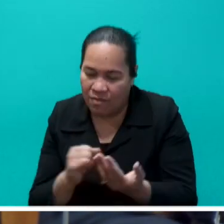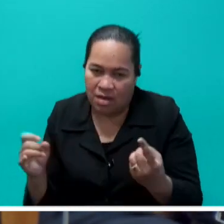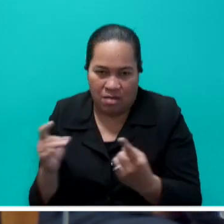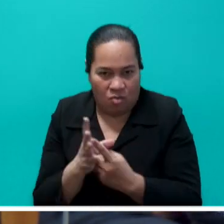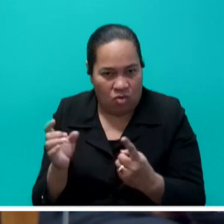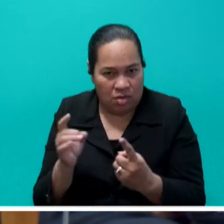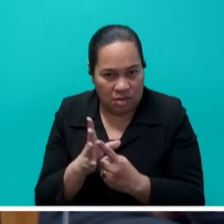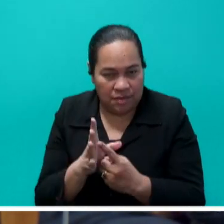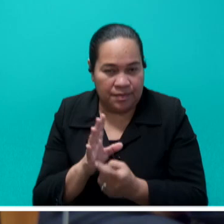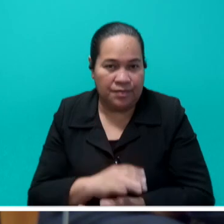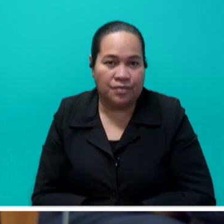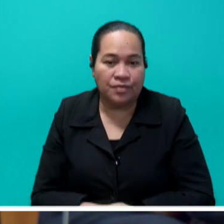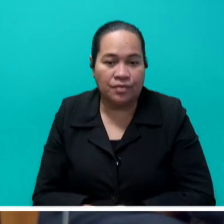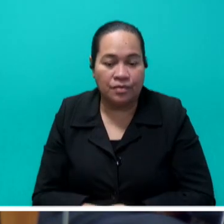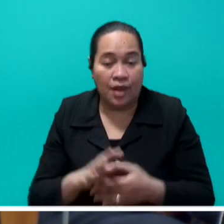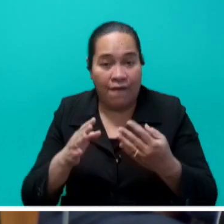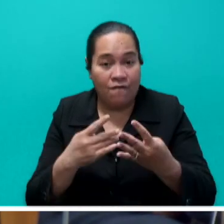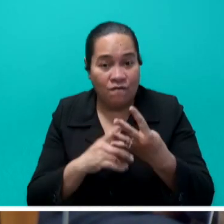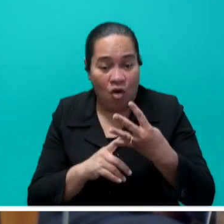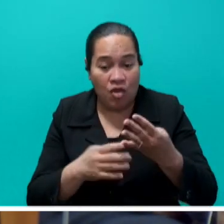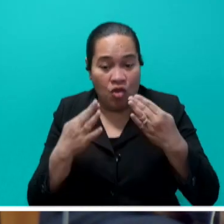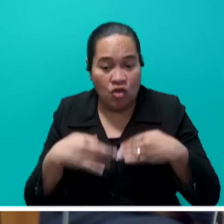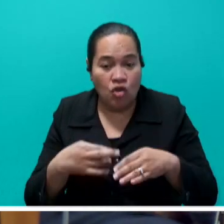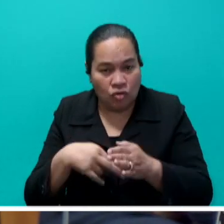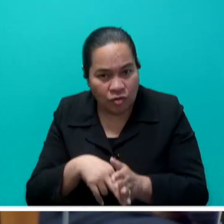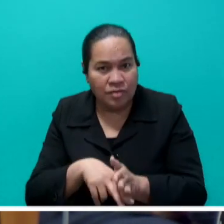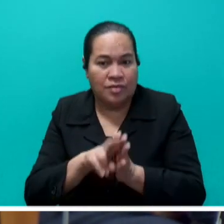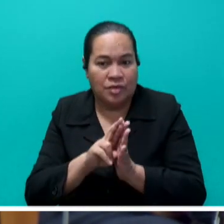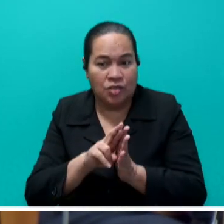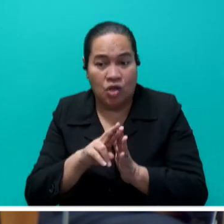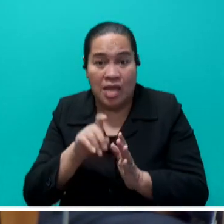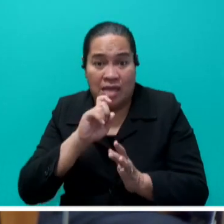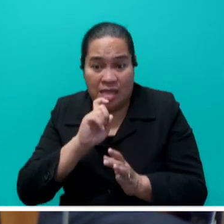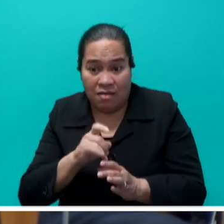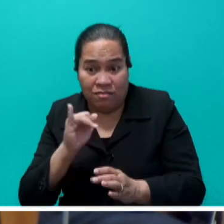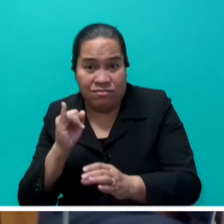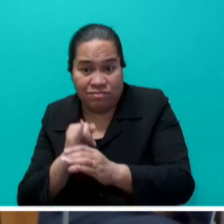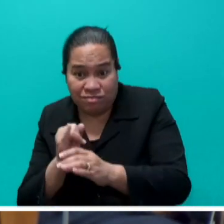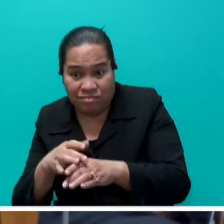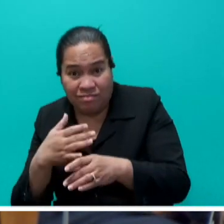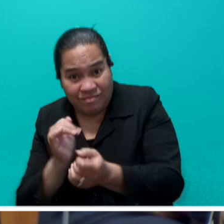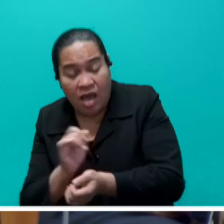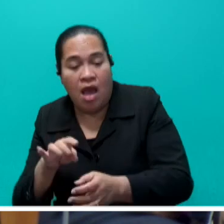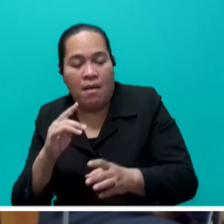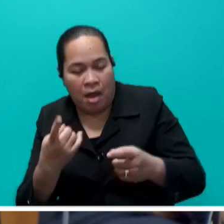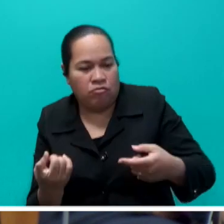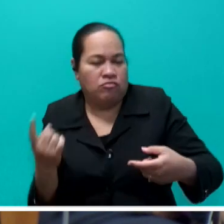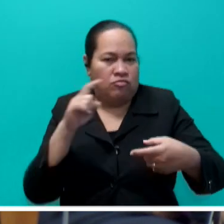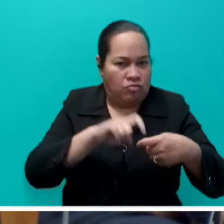strategy. 4th, rehabilitation and reintegration. Our primary goal here is not simply to